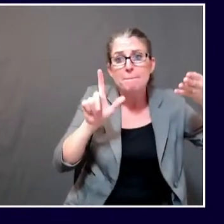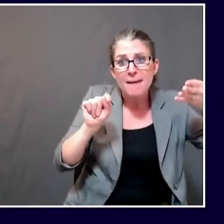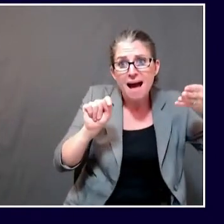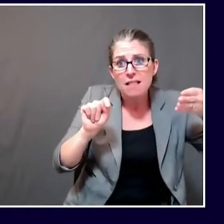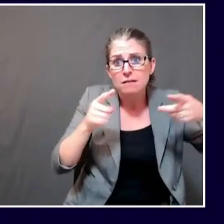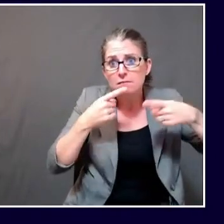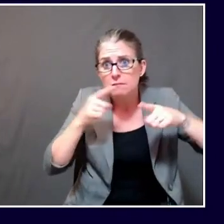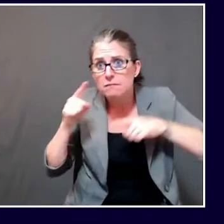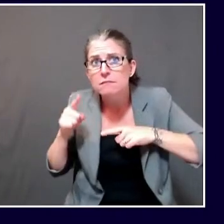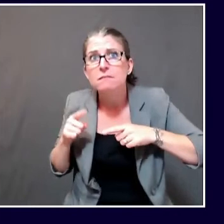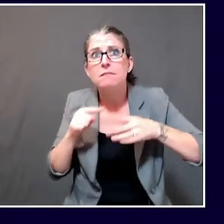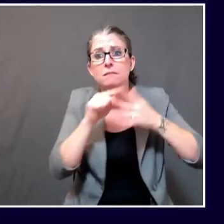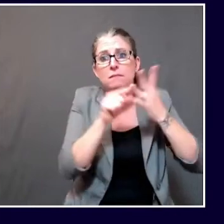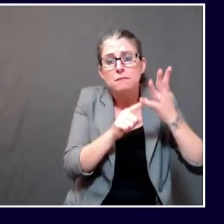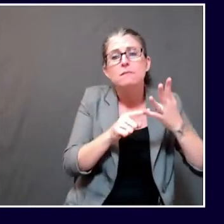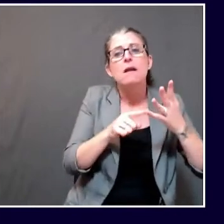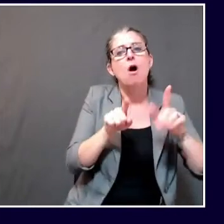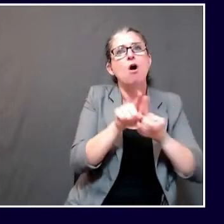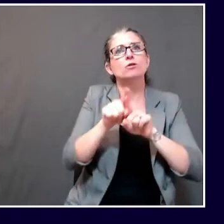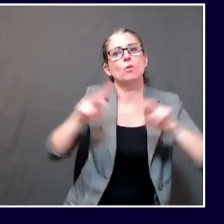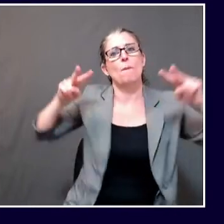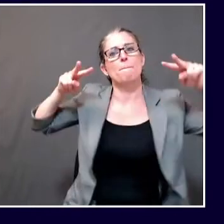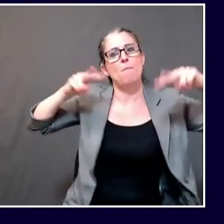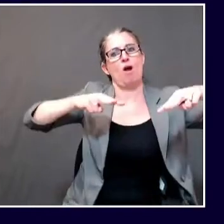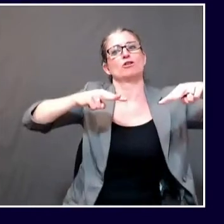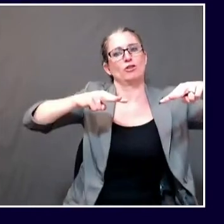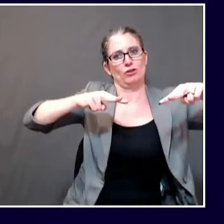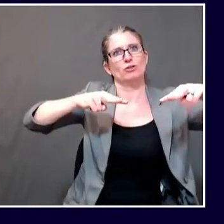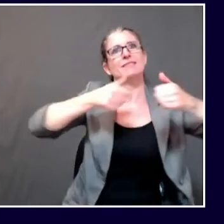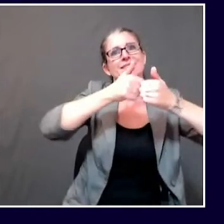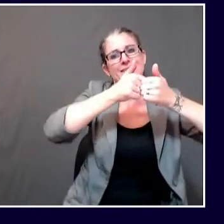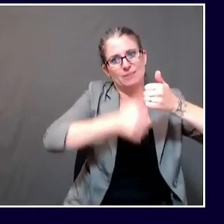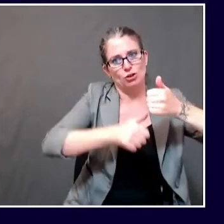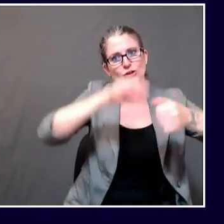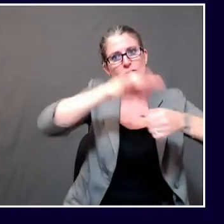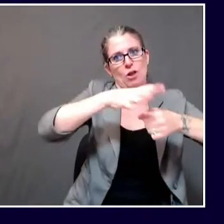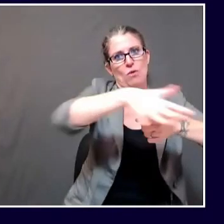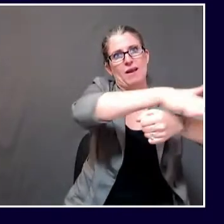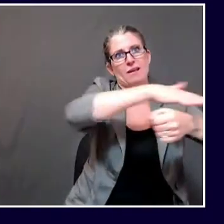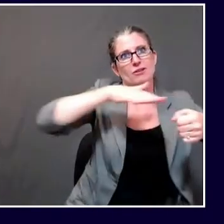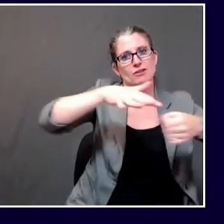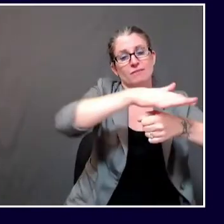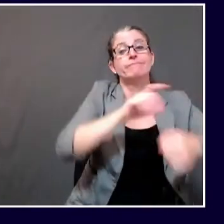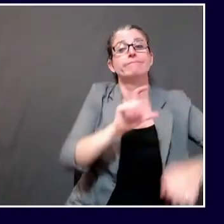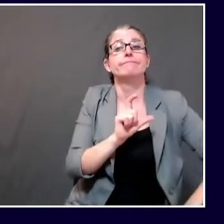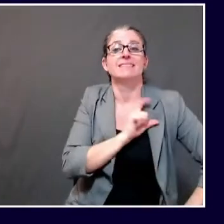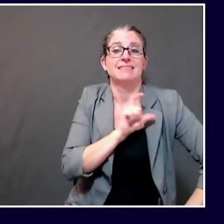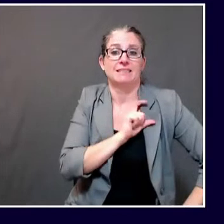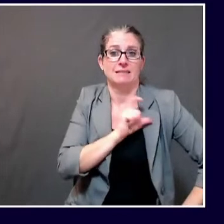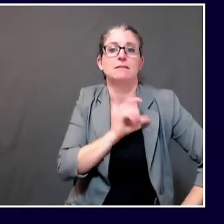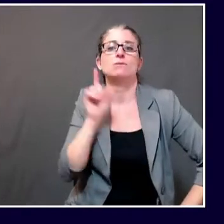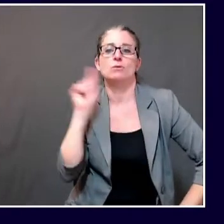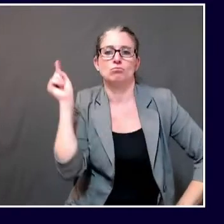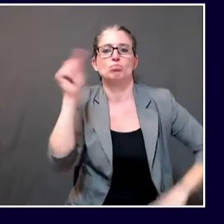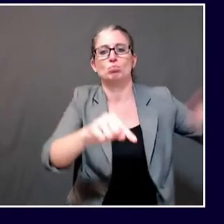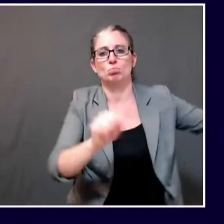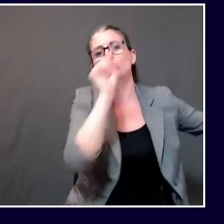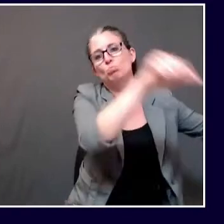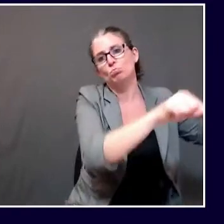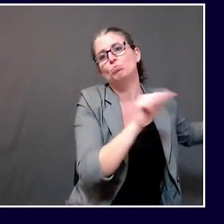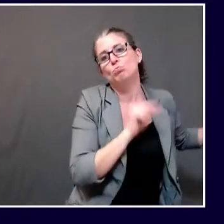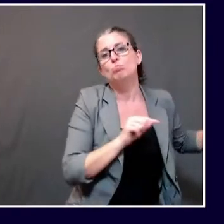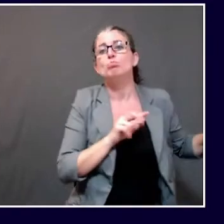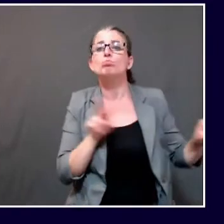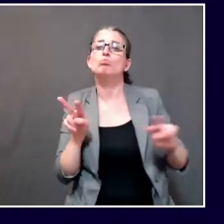the official that has the exclusive authority to regulate activity, not only in the polling place, but within 250 feet of the entrance of the polling